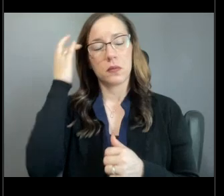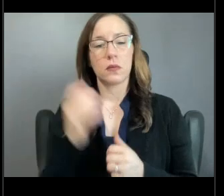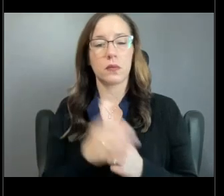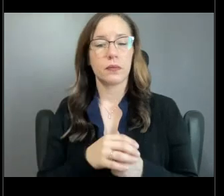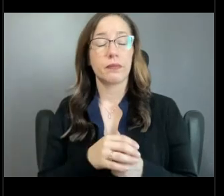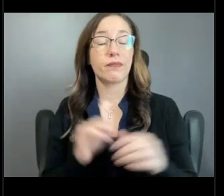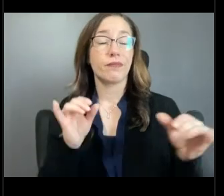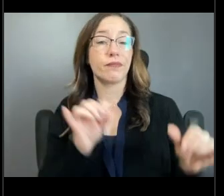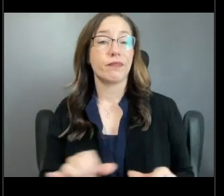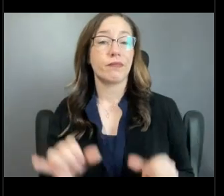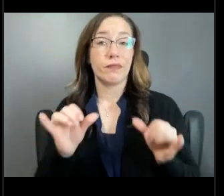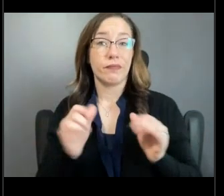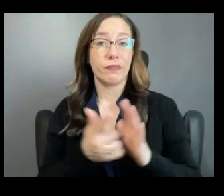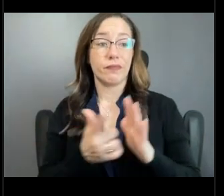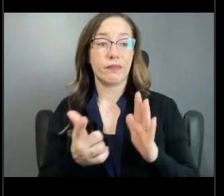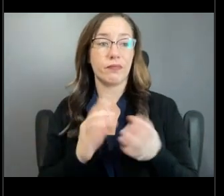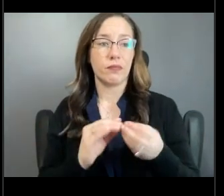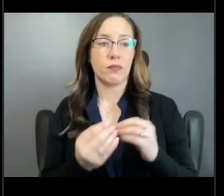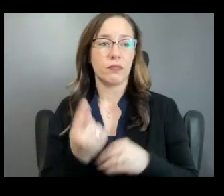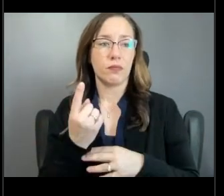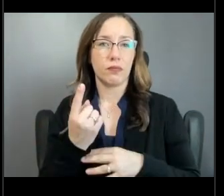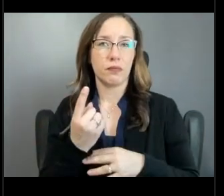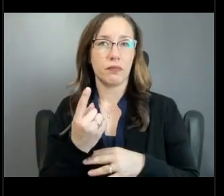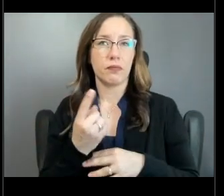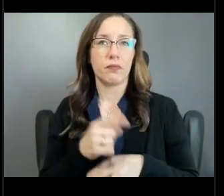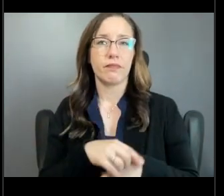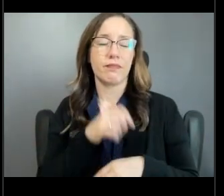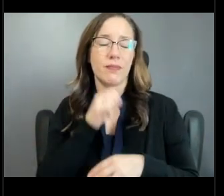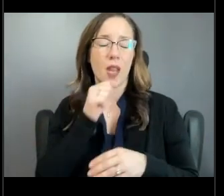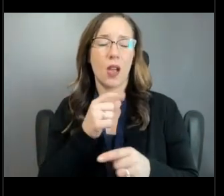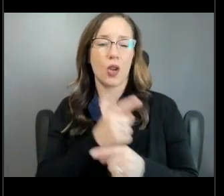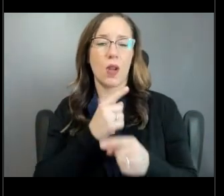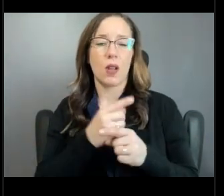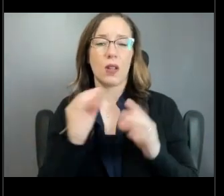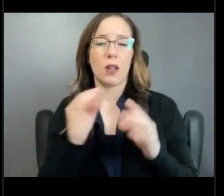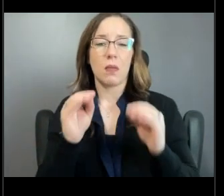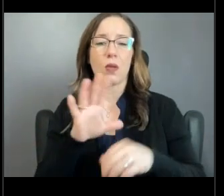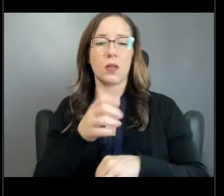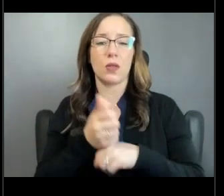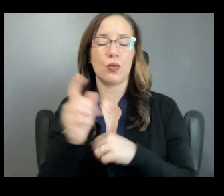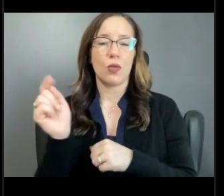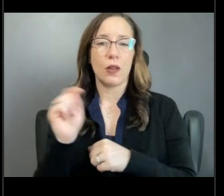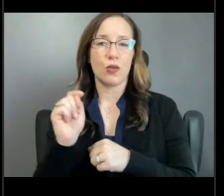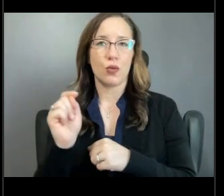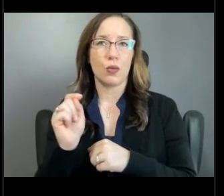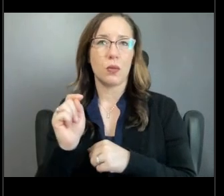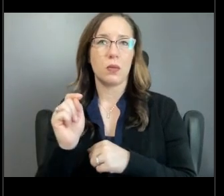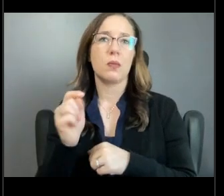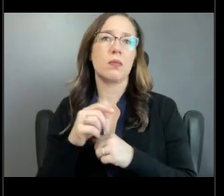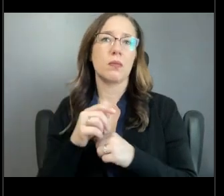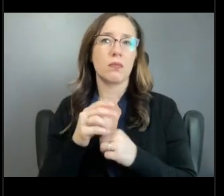Common violation 1, incorrectly mounted restroom fixtures.